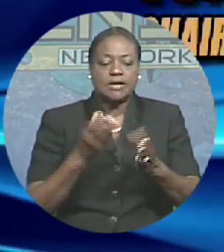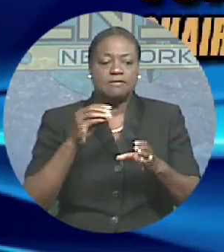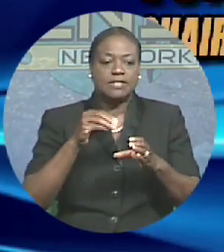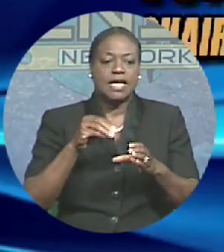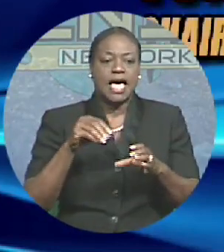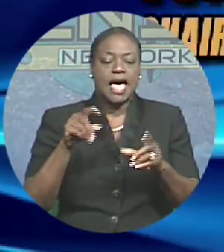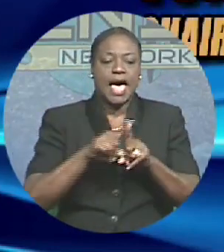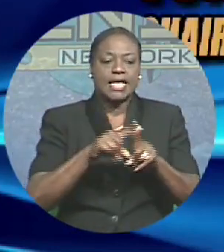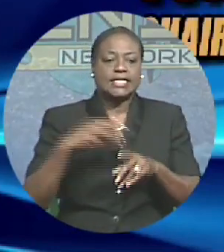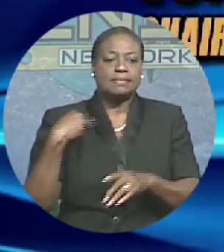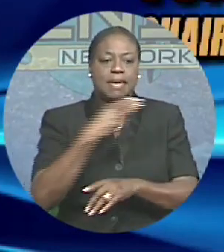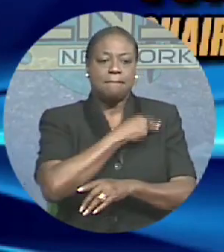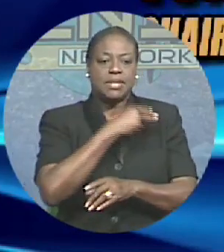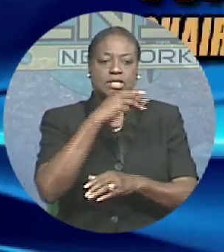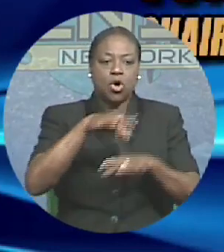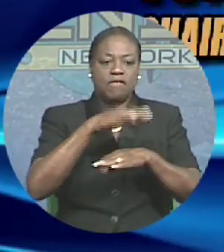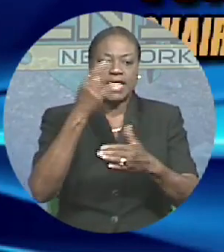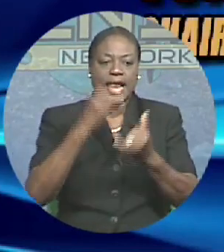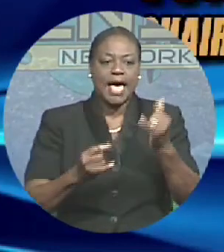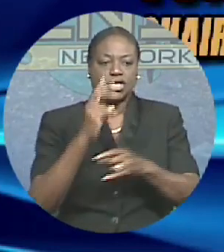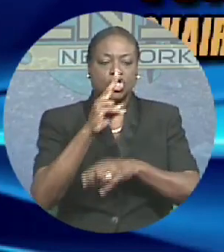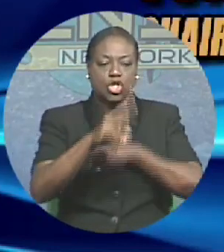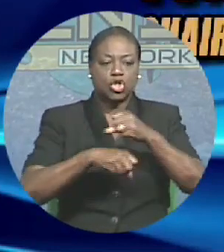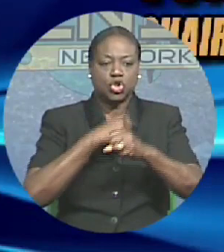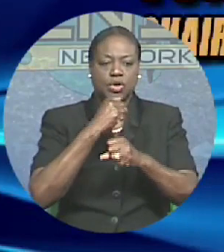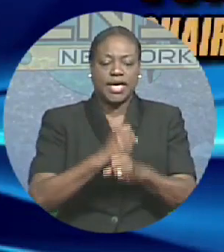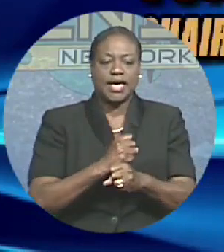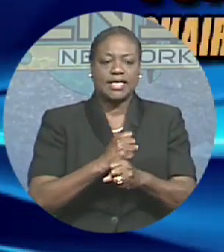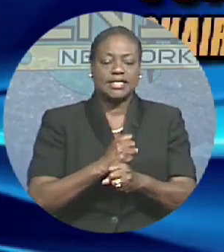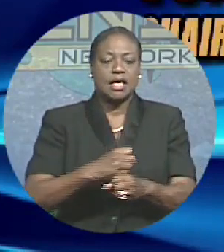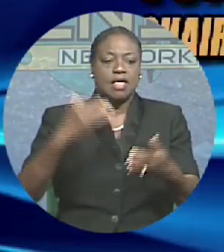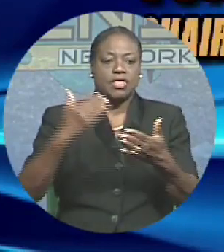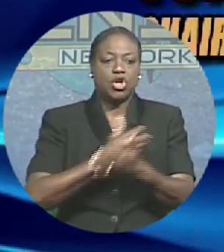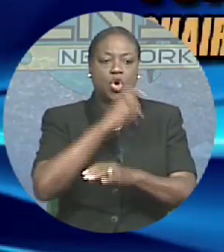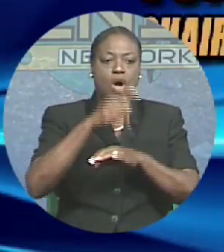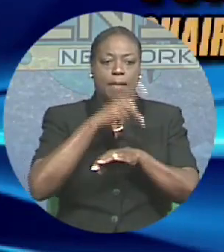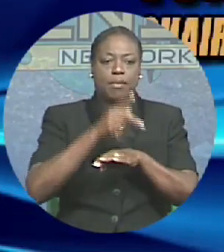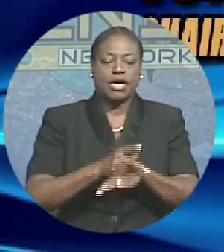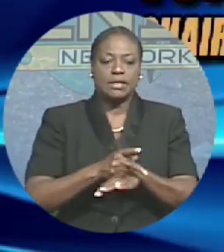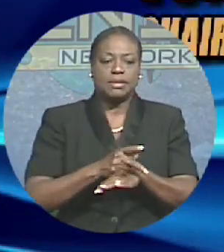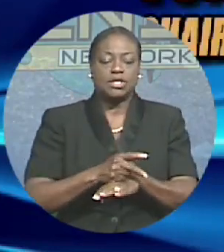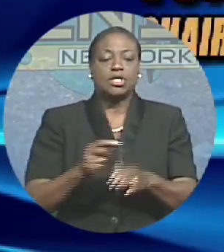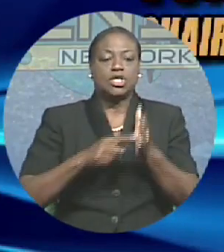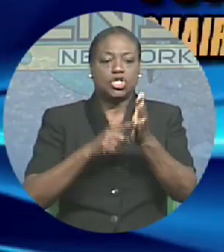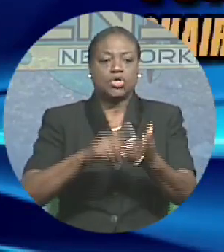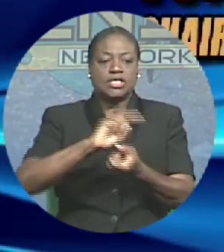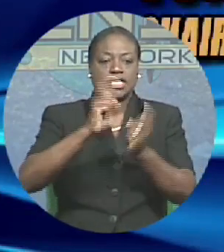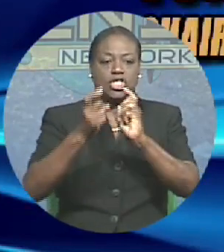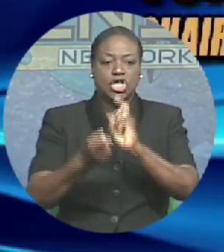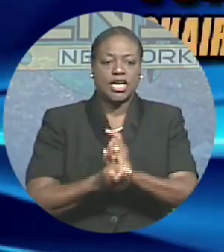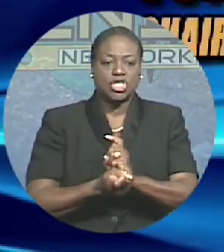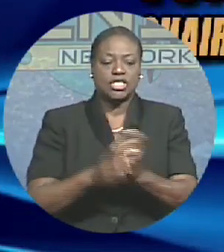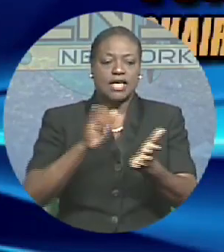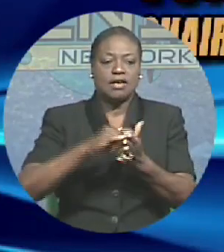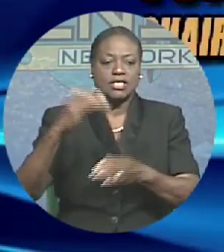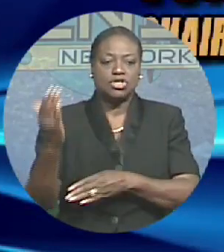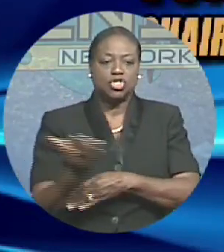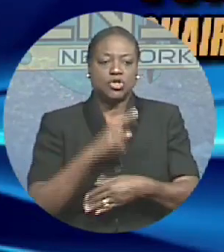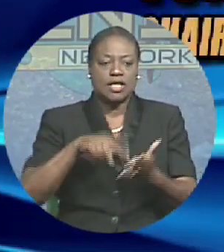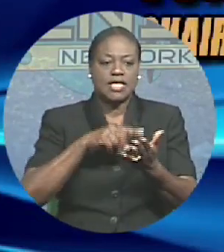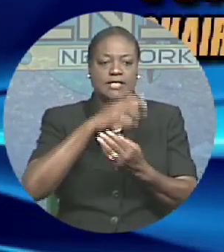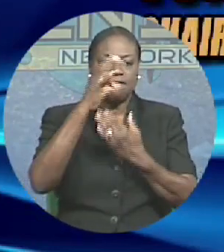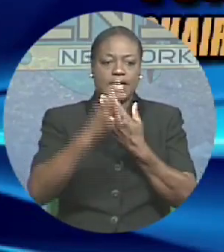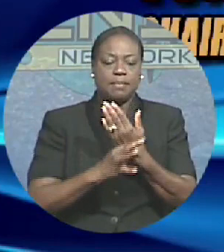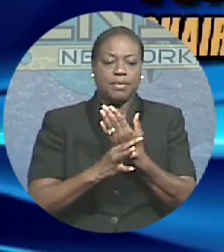over the last 2 years. The new appointments reflect the changes to the senior management structure of Cable and Wireless that were introduced this past